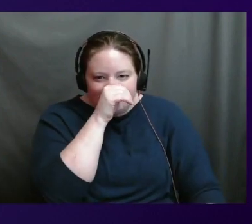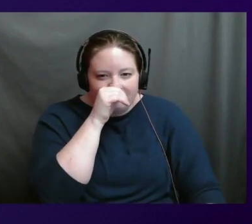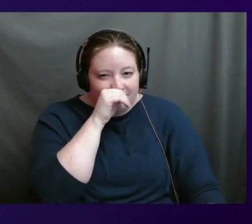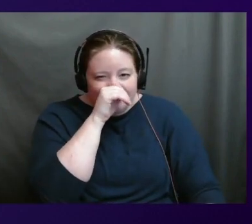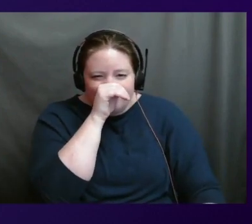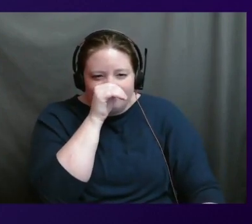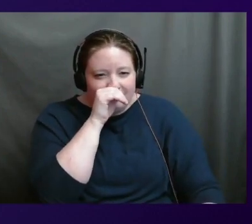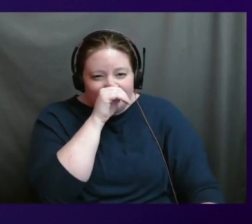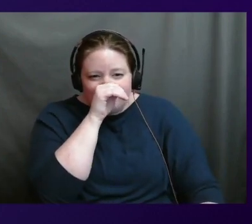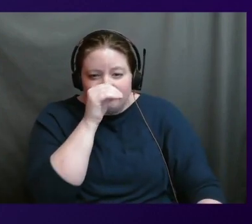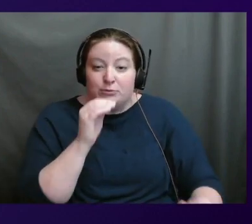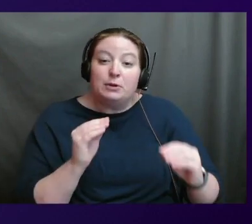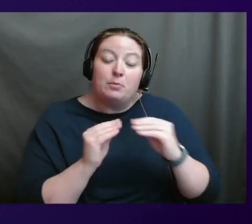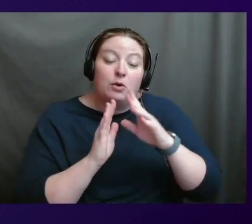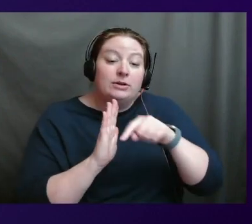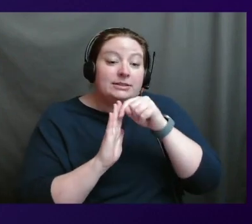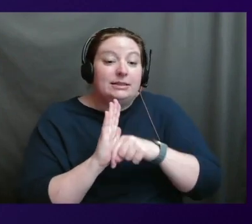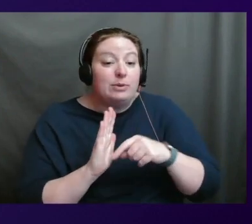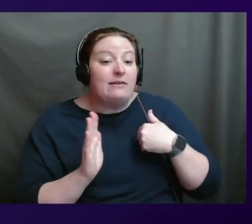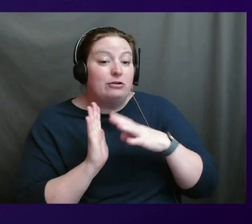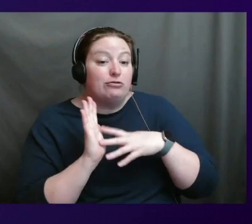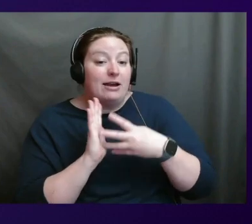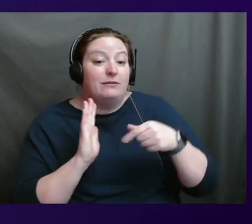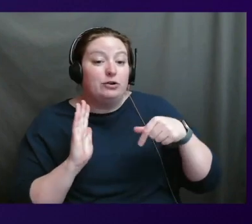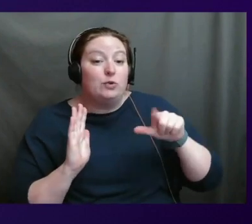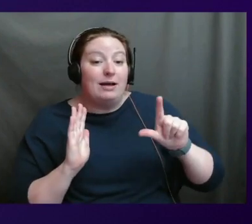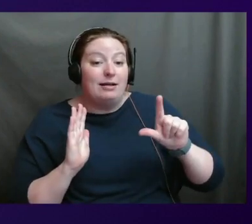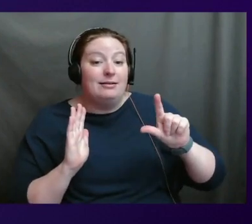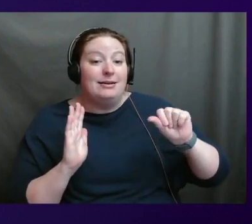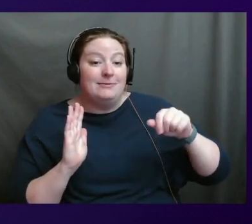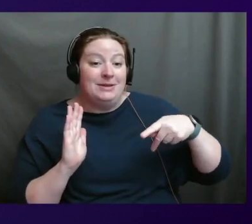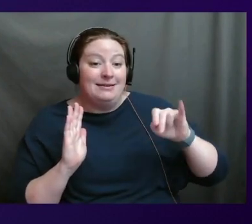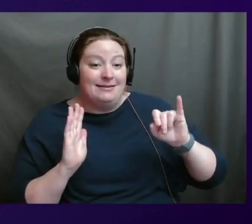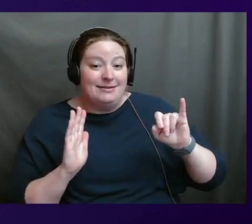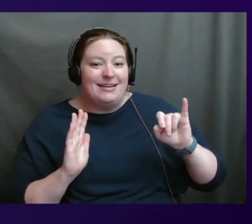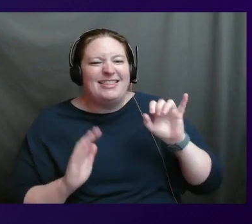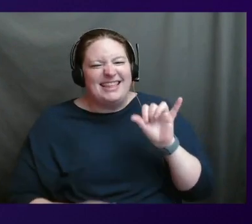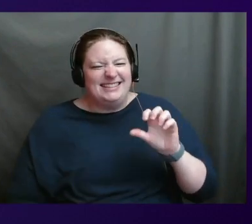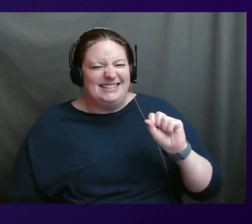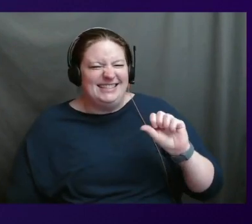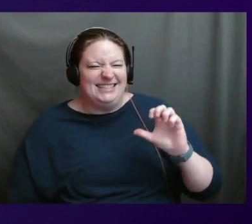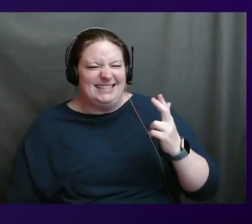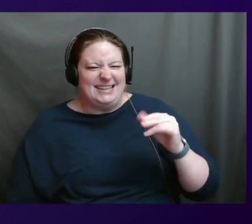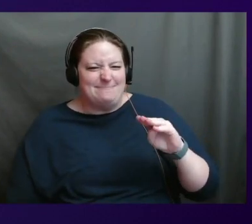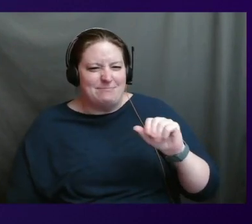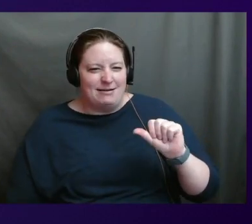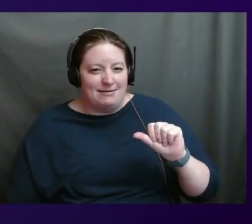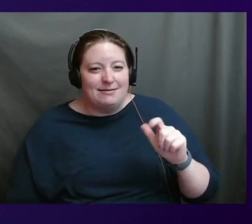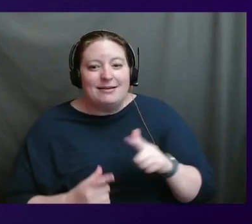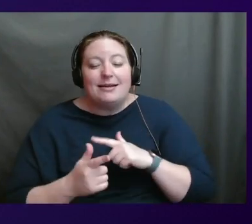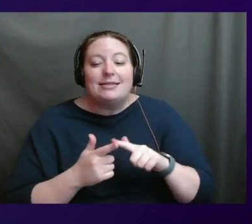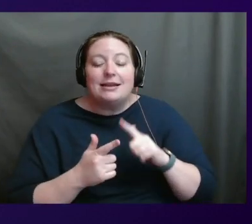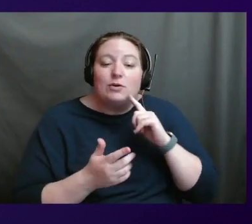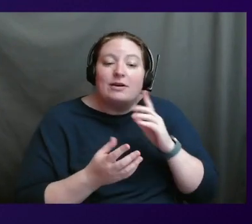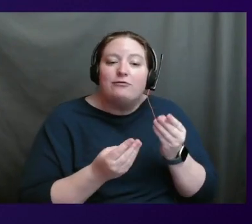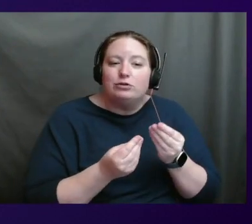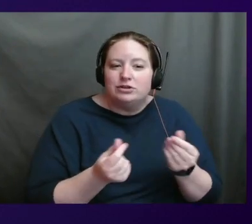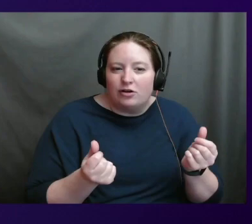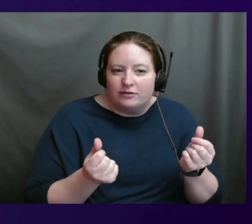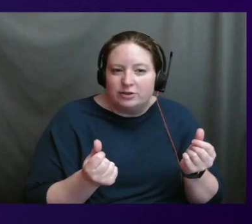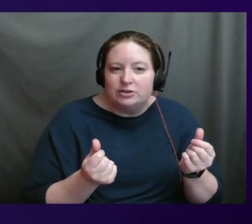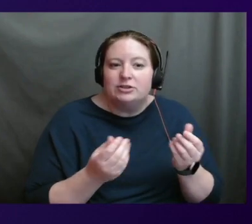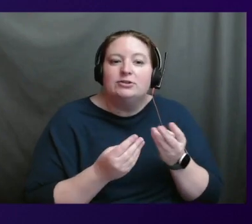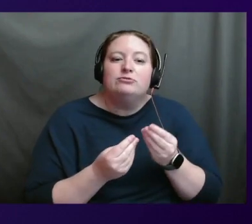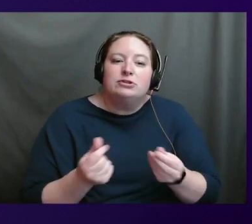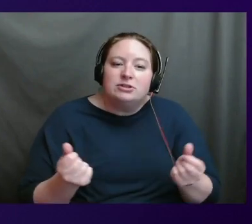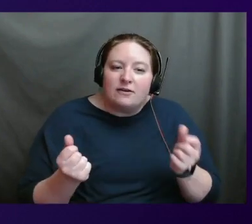you have a GraphQL API. This is going to be your schema. And then alongside that, you have your resolvers. Resolvers are going to be that